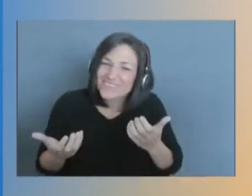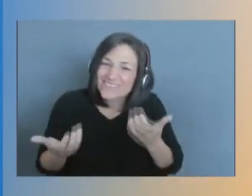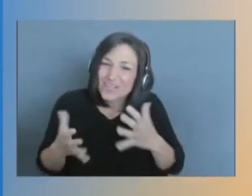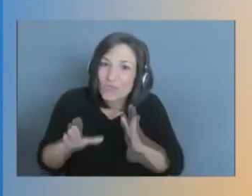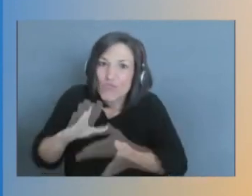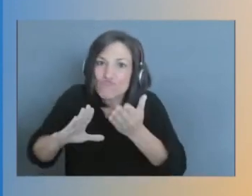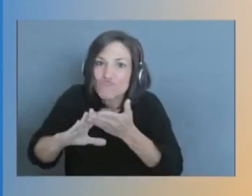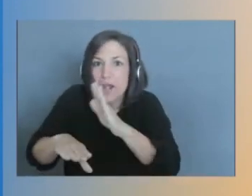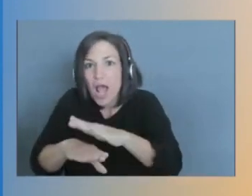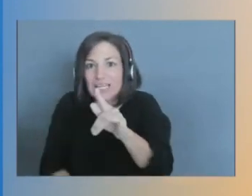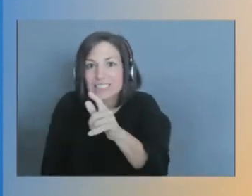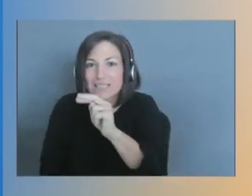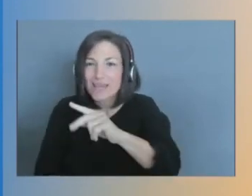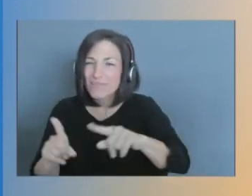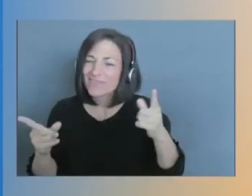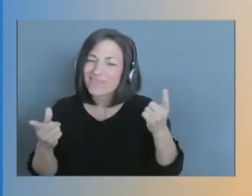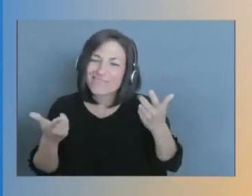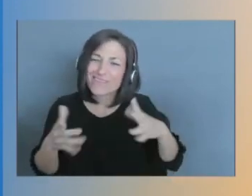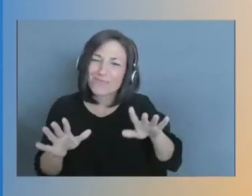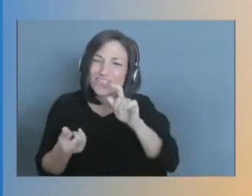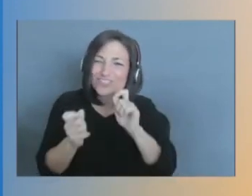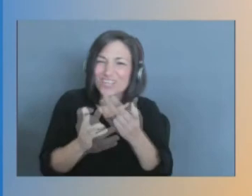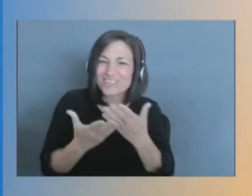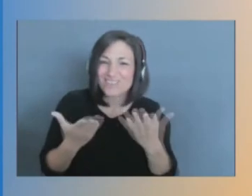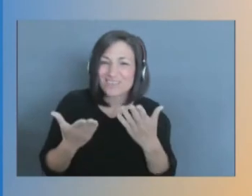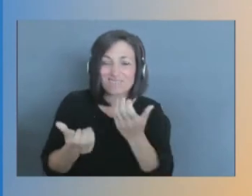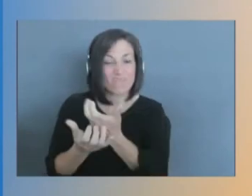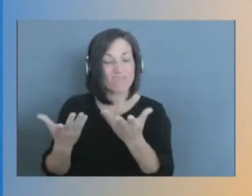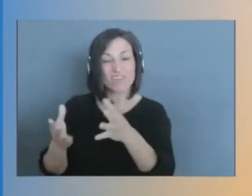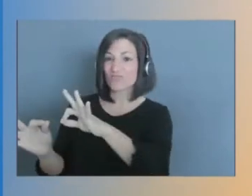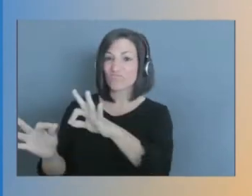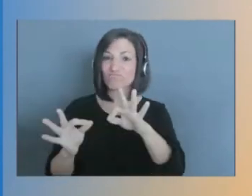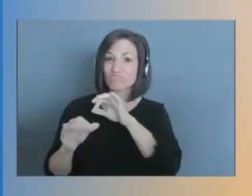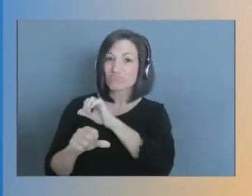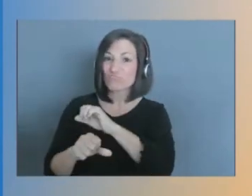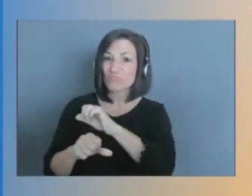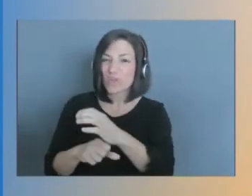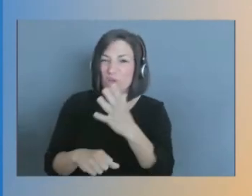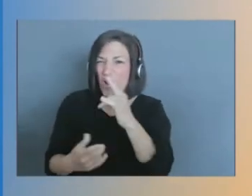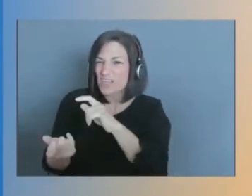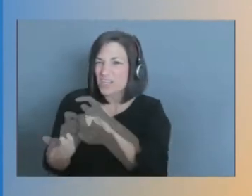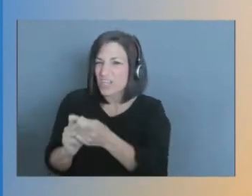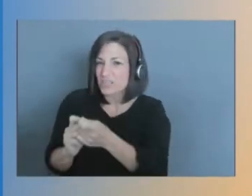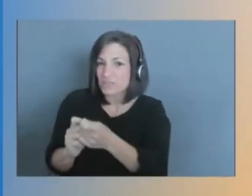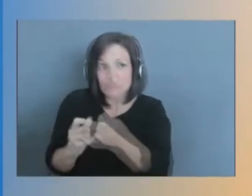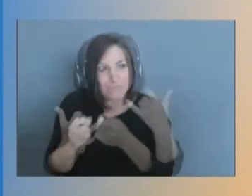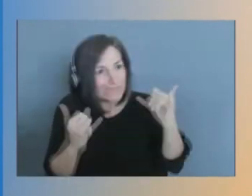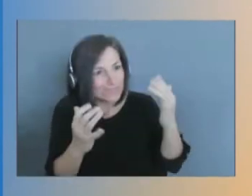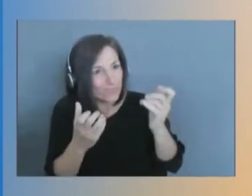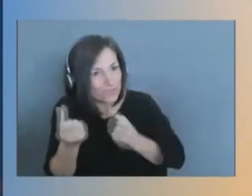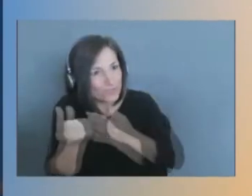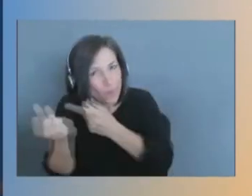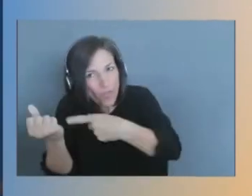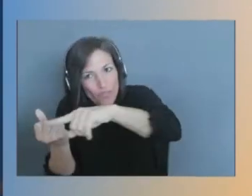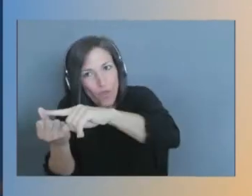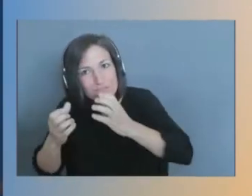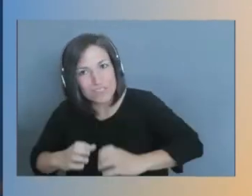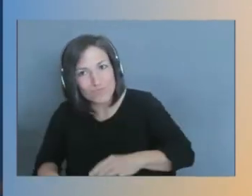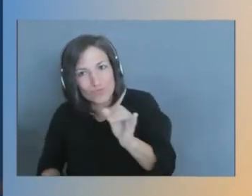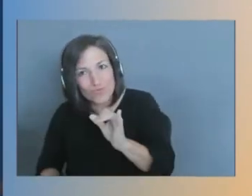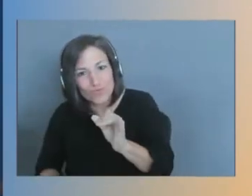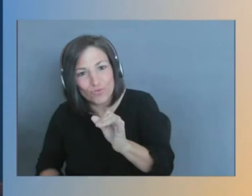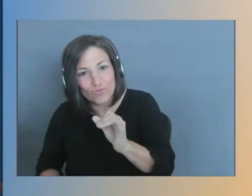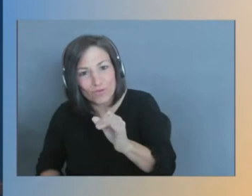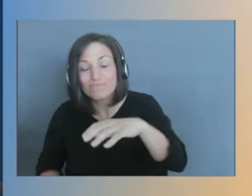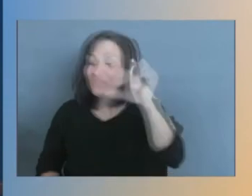changes. They have something working and they don't really see a reason to make any changes to it. We want to support those customers. Yeah, that's good to hear, because far too often in our